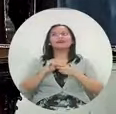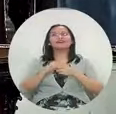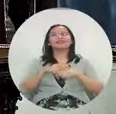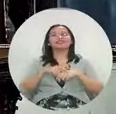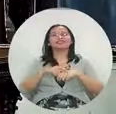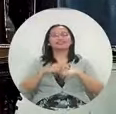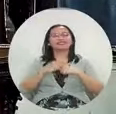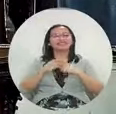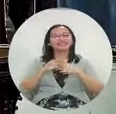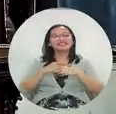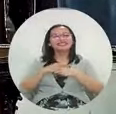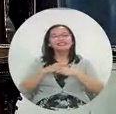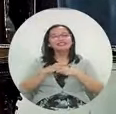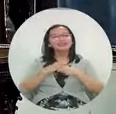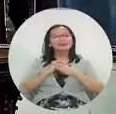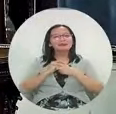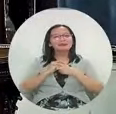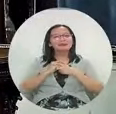yun.